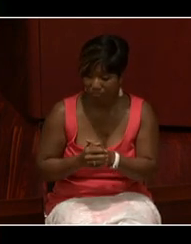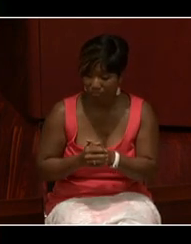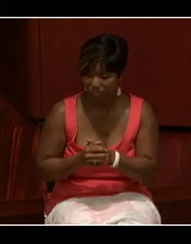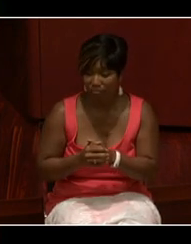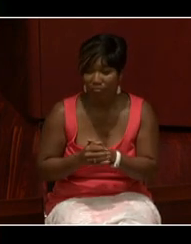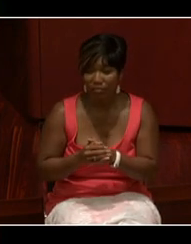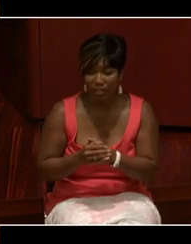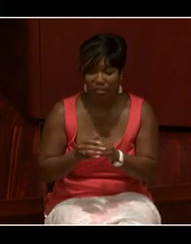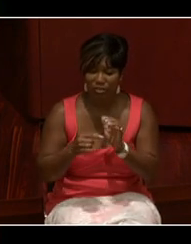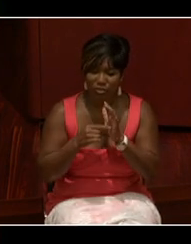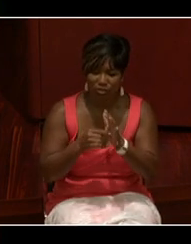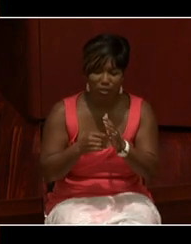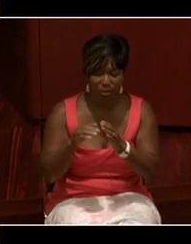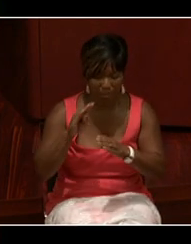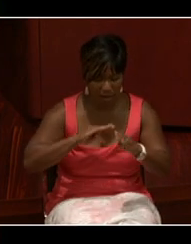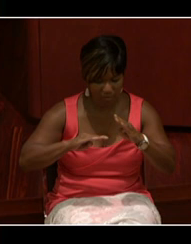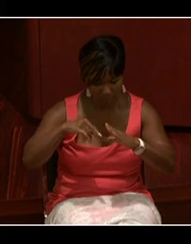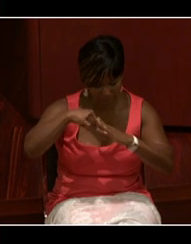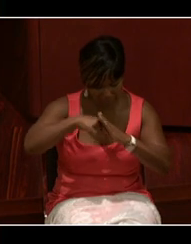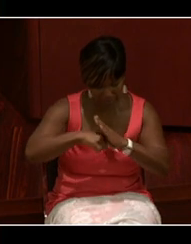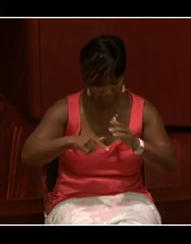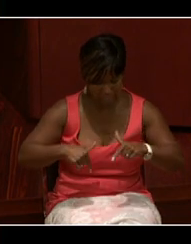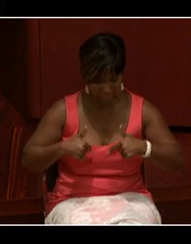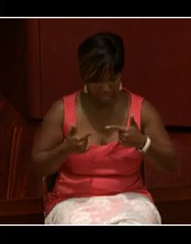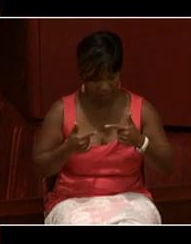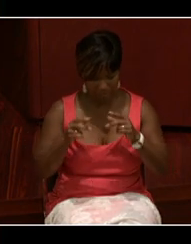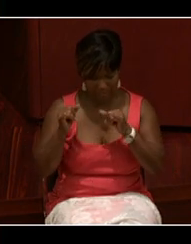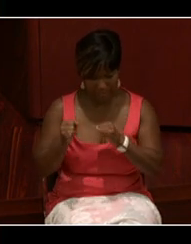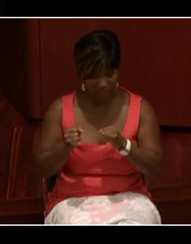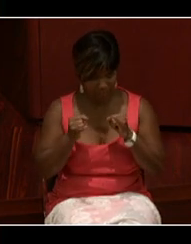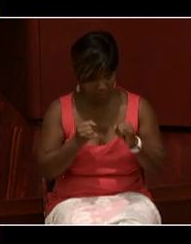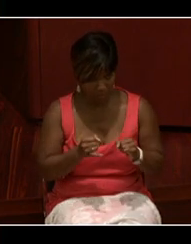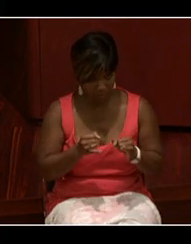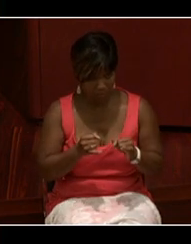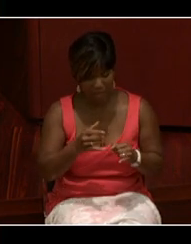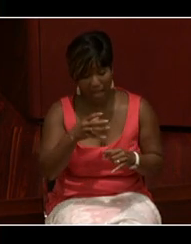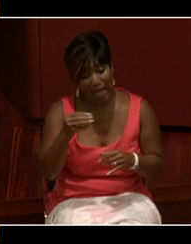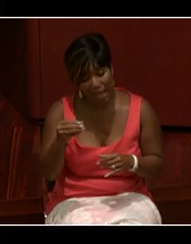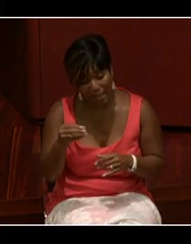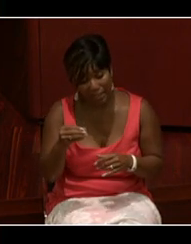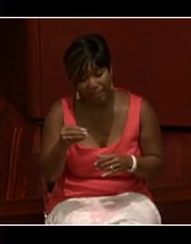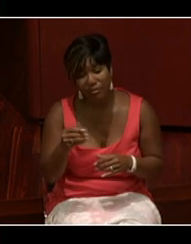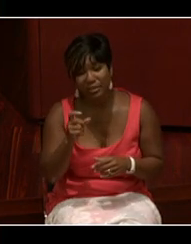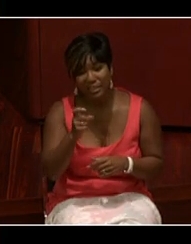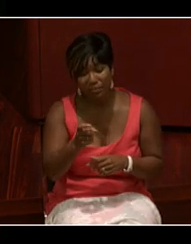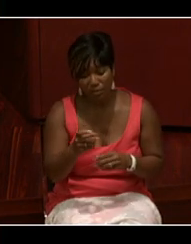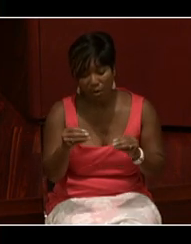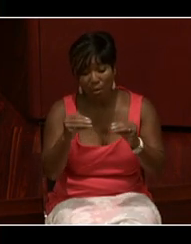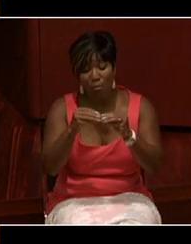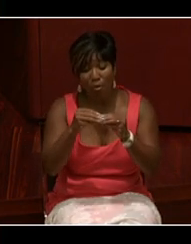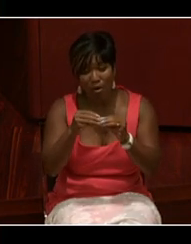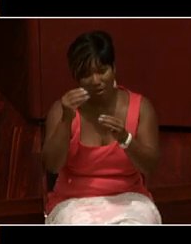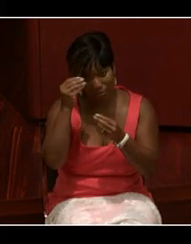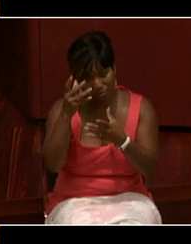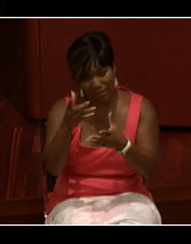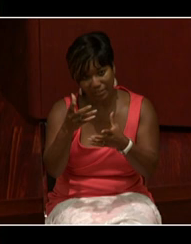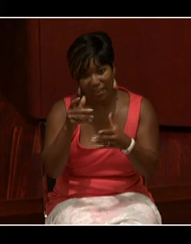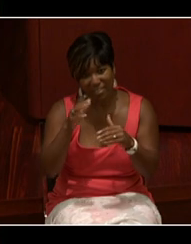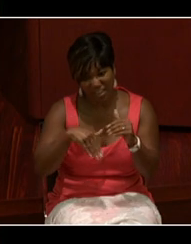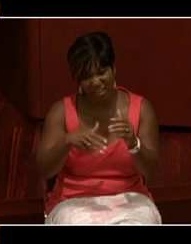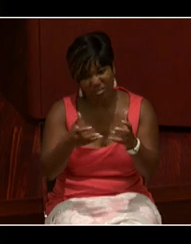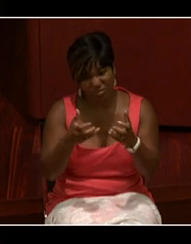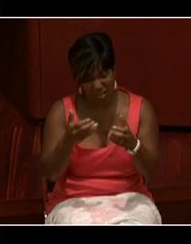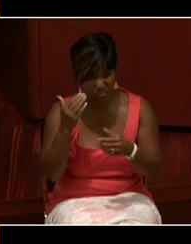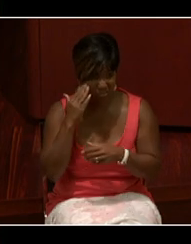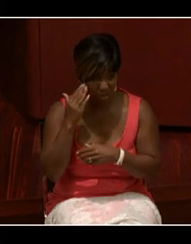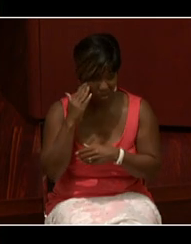biographical details on the life of its subject, it may also relate more information than some researchers want to know. Not